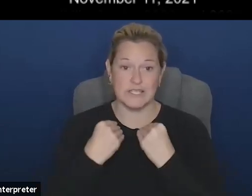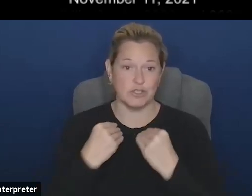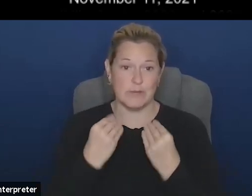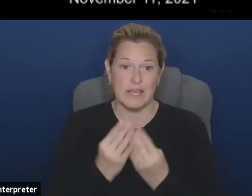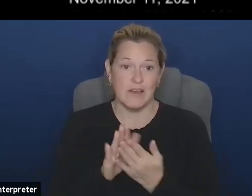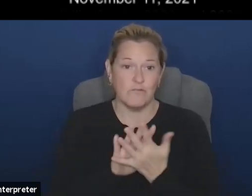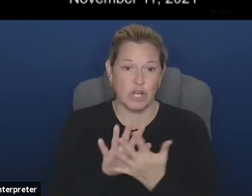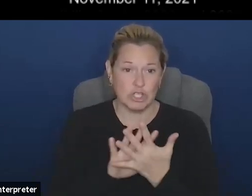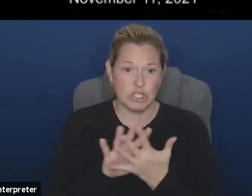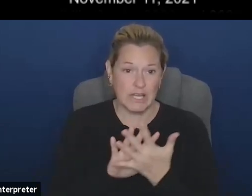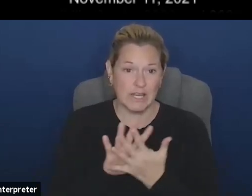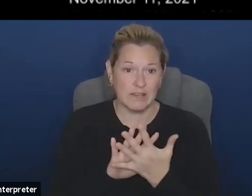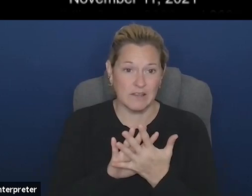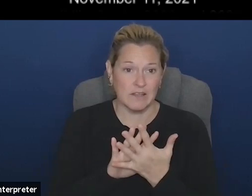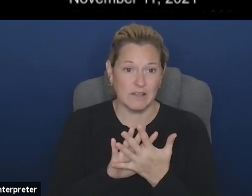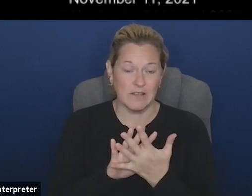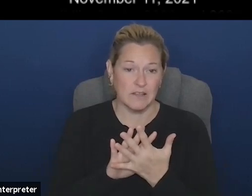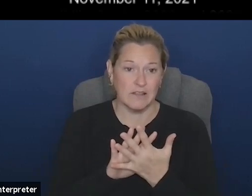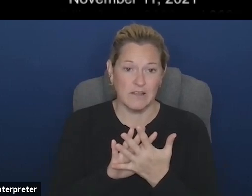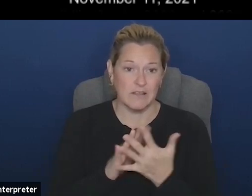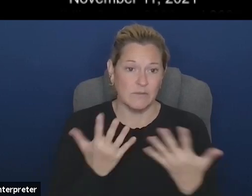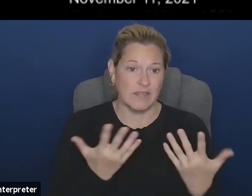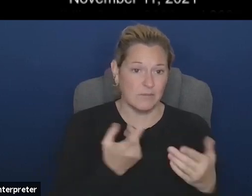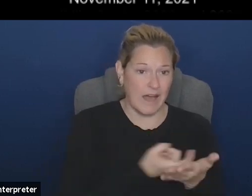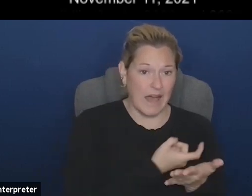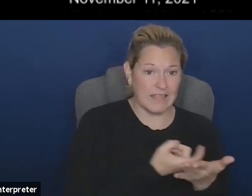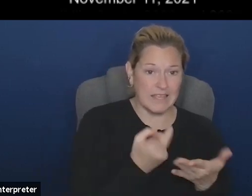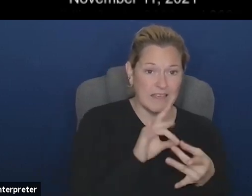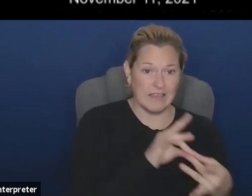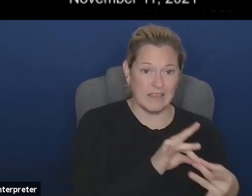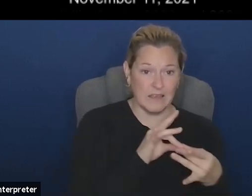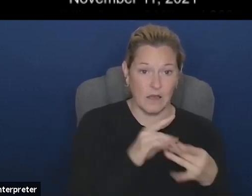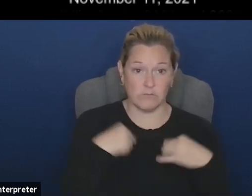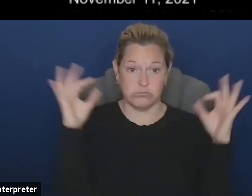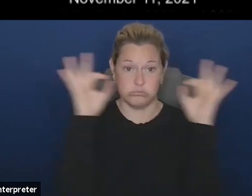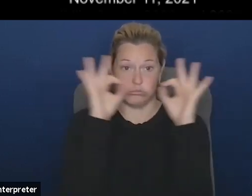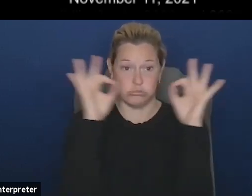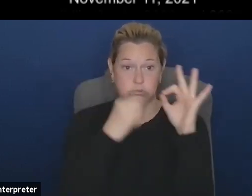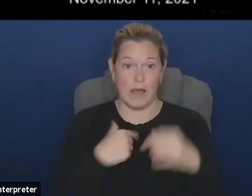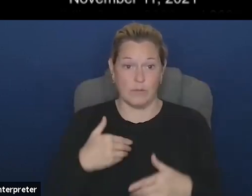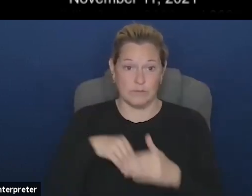Had nothing to do with sight loss and everything to do with the fact that I was born in South America, right?